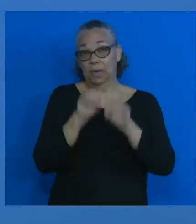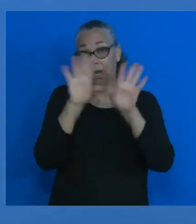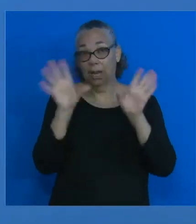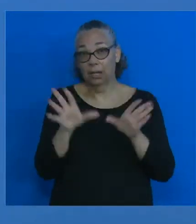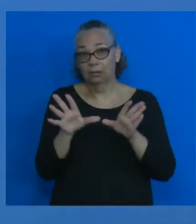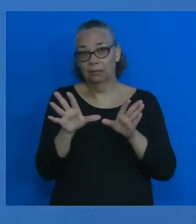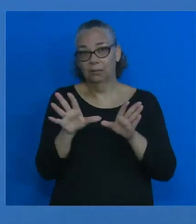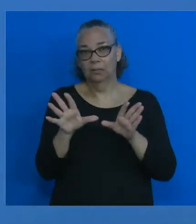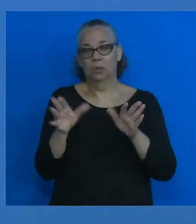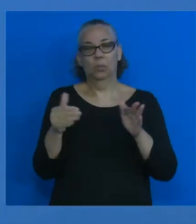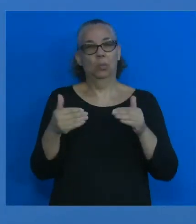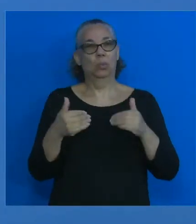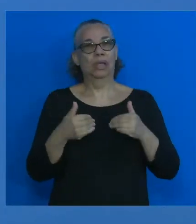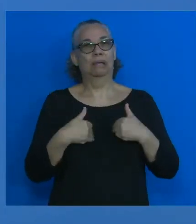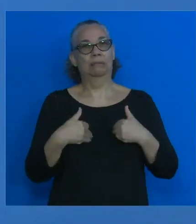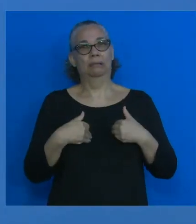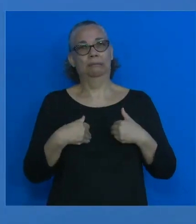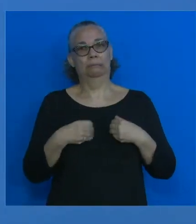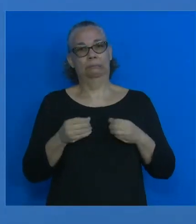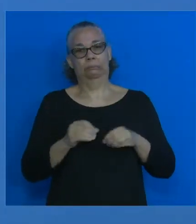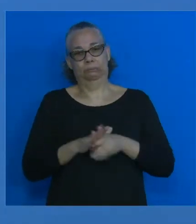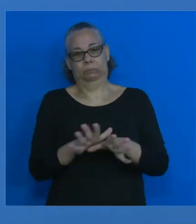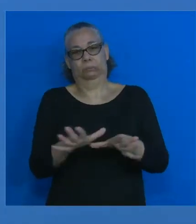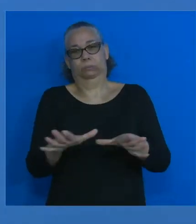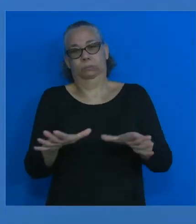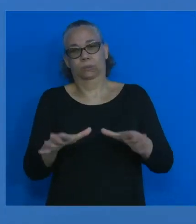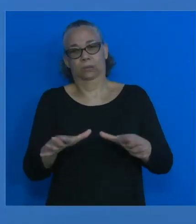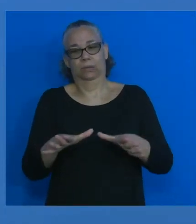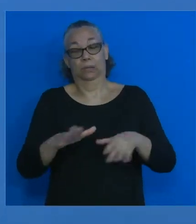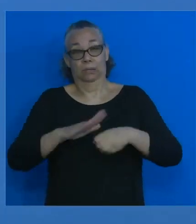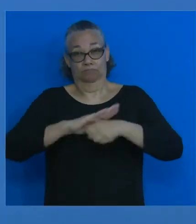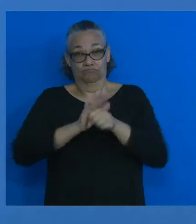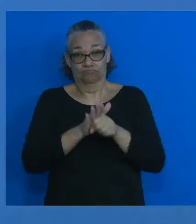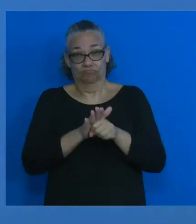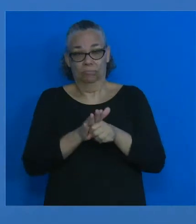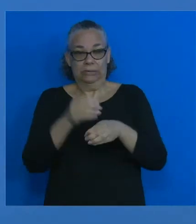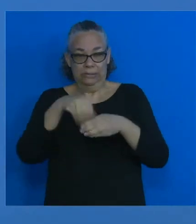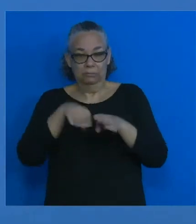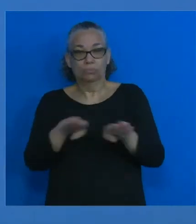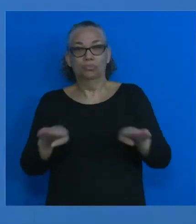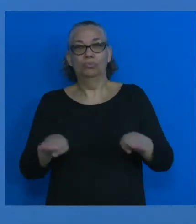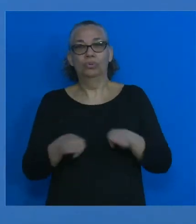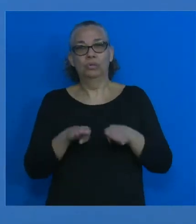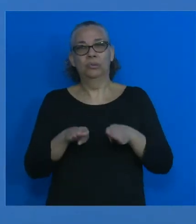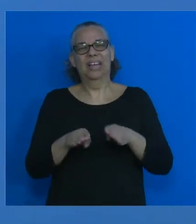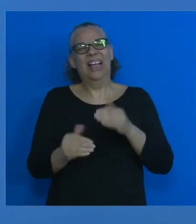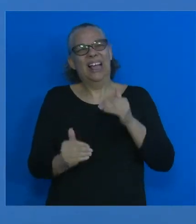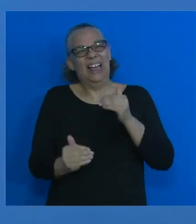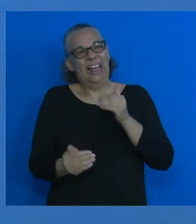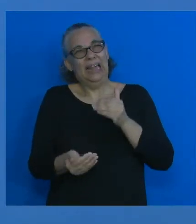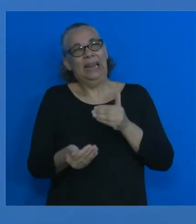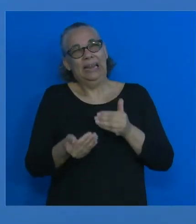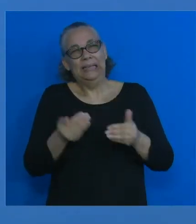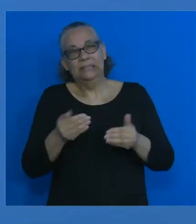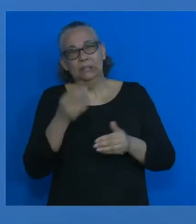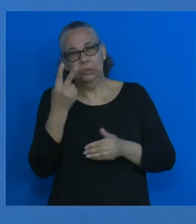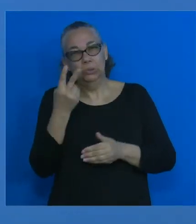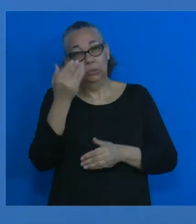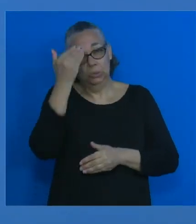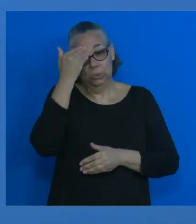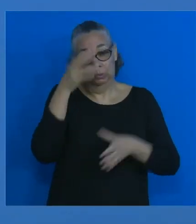we have had a small outbreak of the novel coronavirus in Bermuda, with at least 2 known